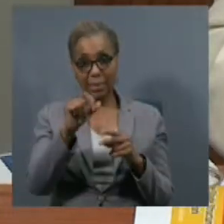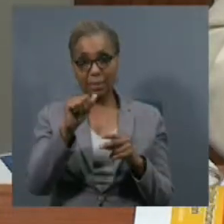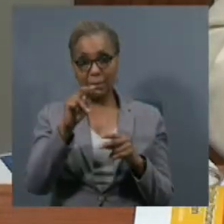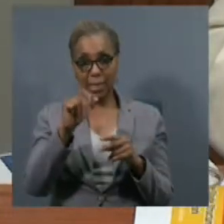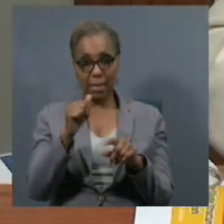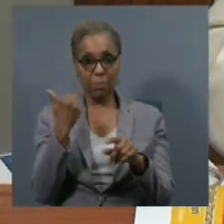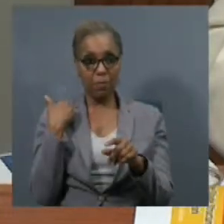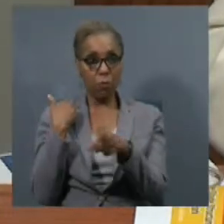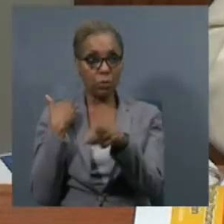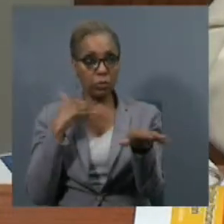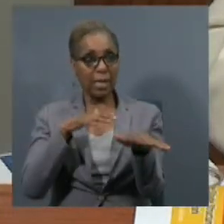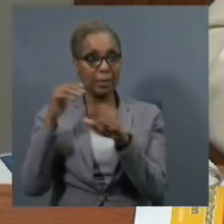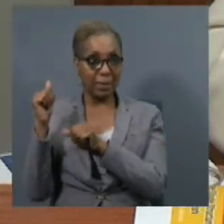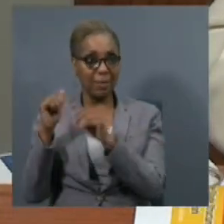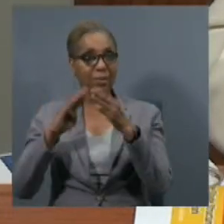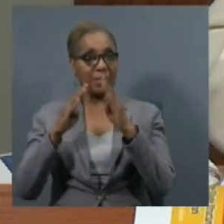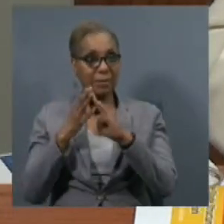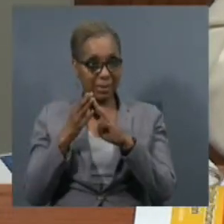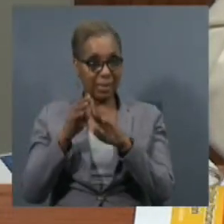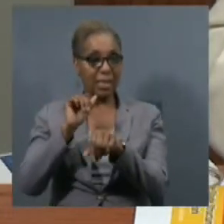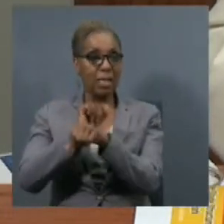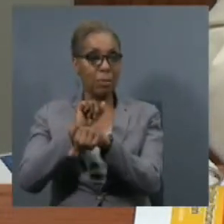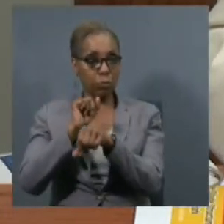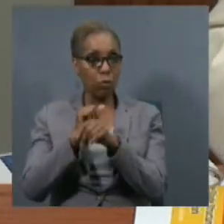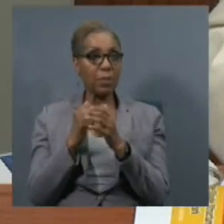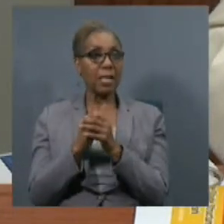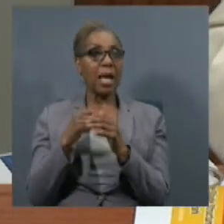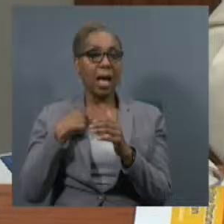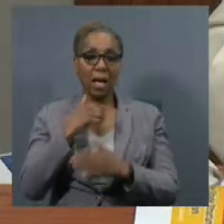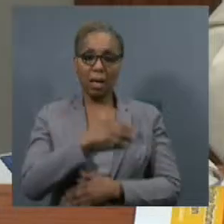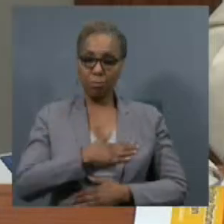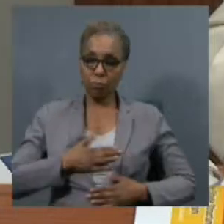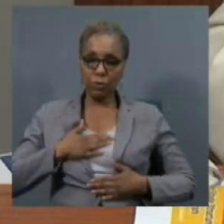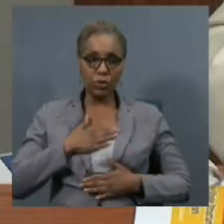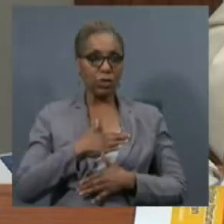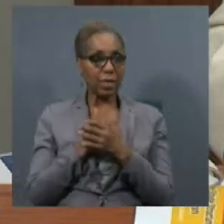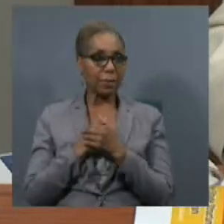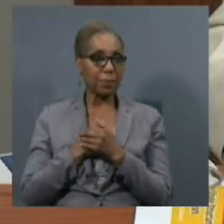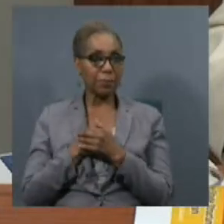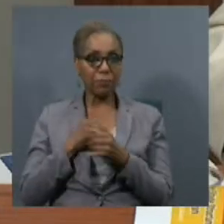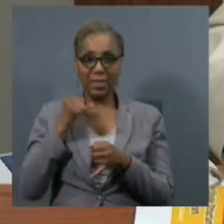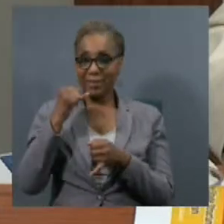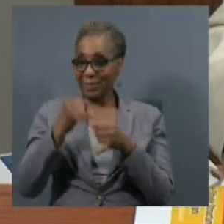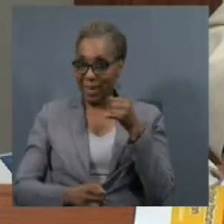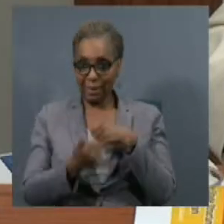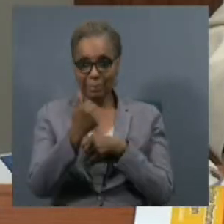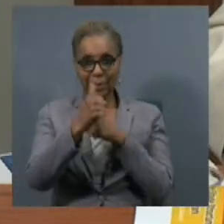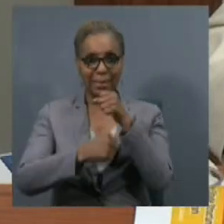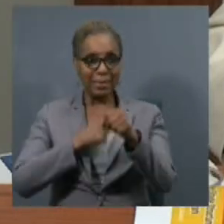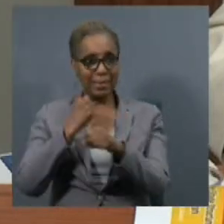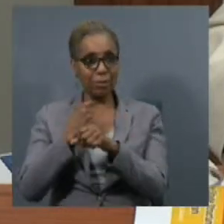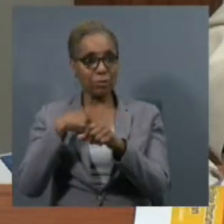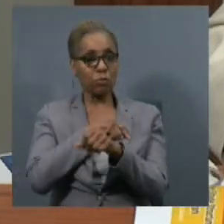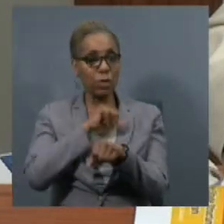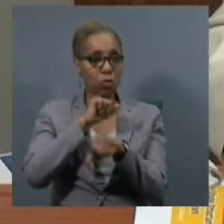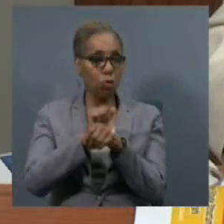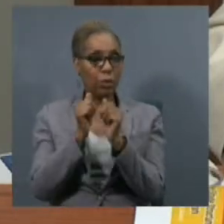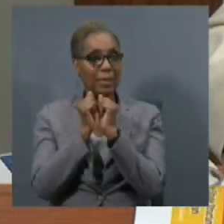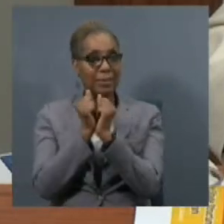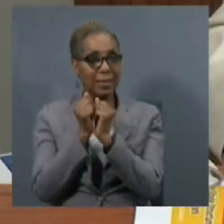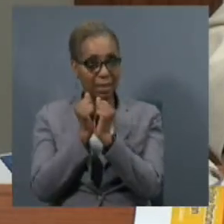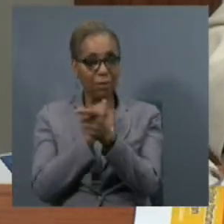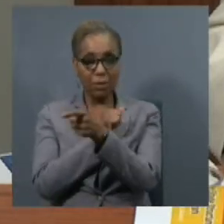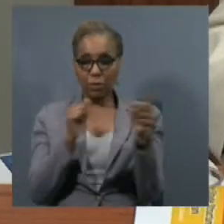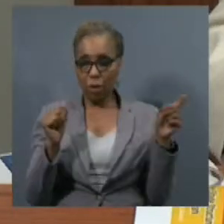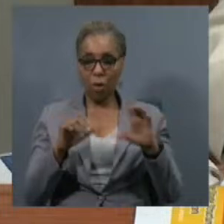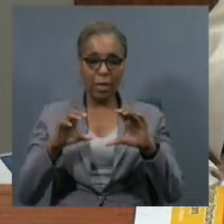she leaves the city employment. And I appreciate the last 10 years or so that we've worked together on this, and you